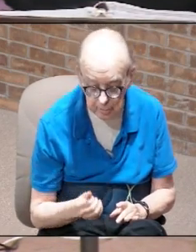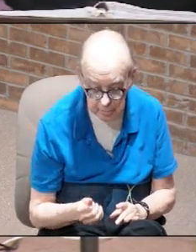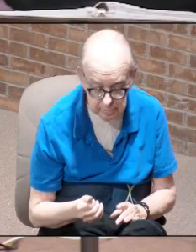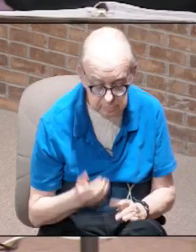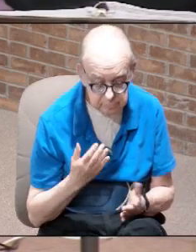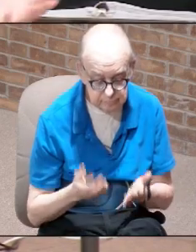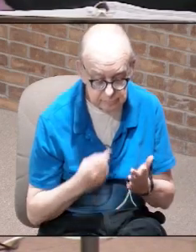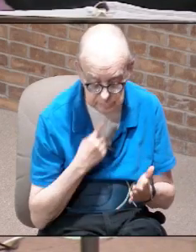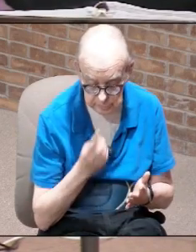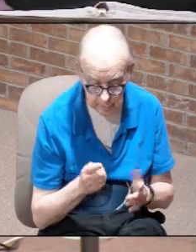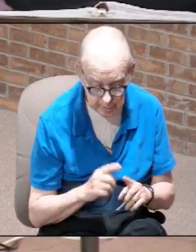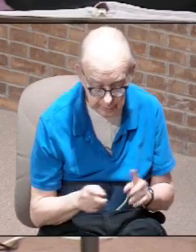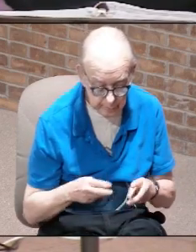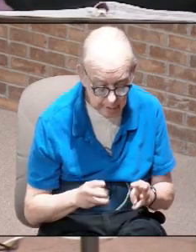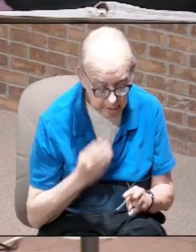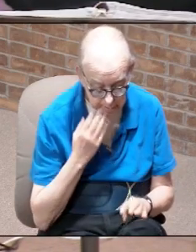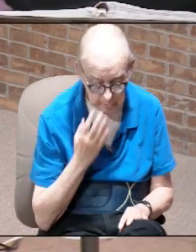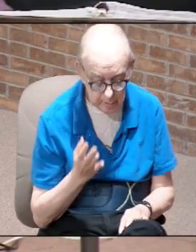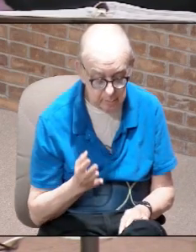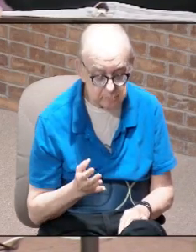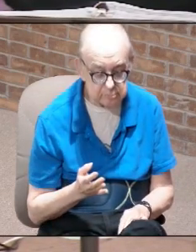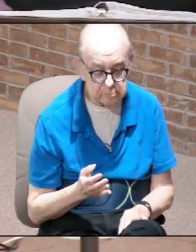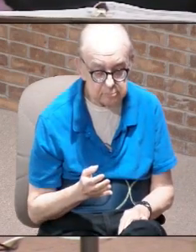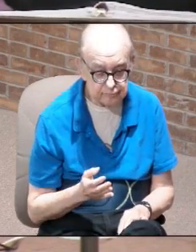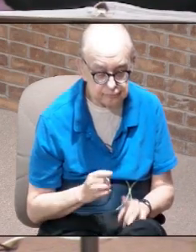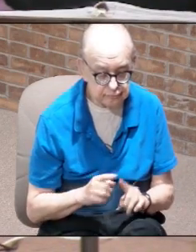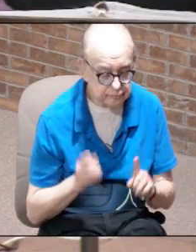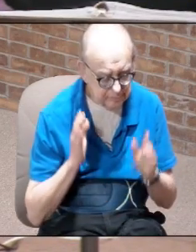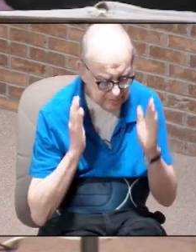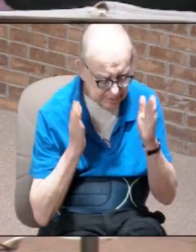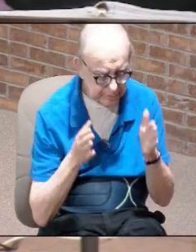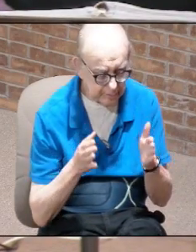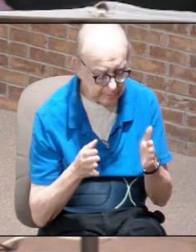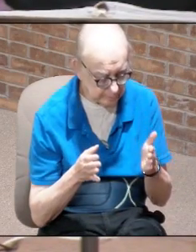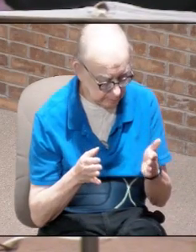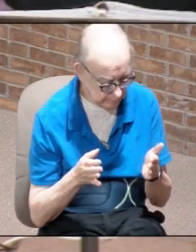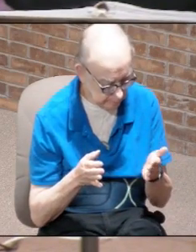Maybe he told it a different way. I don't know. But listen,